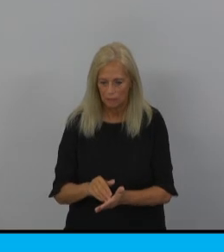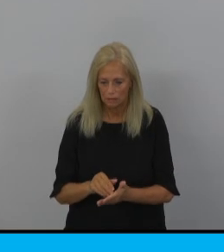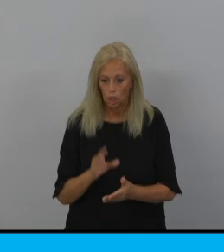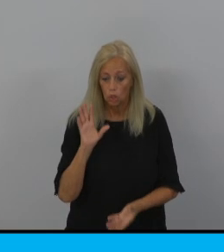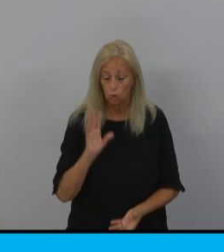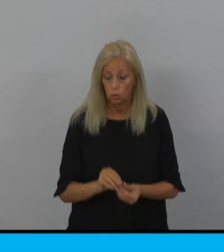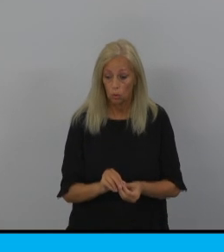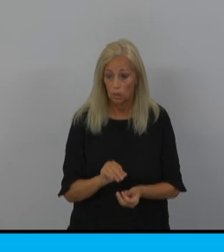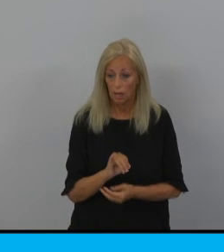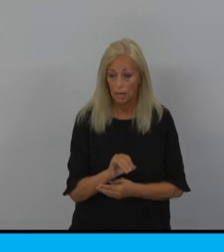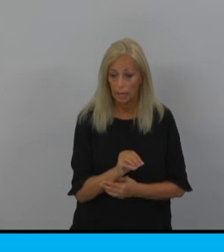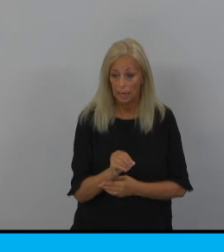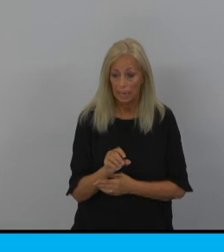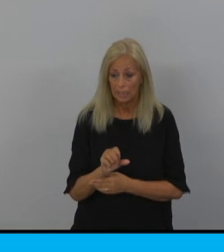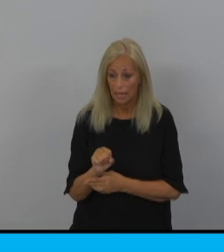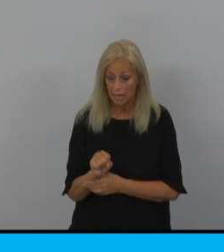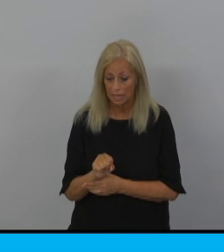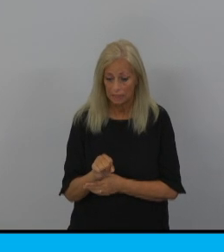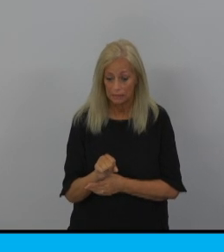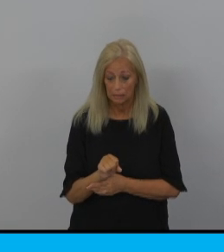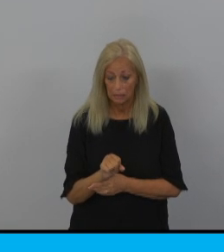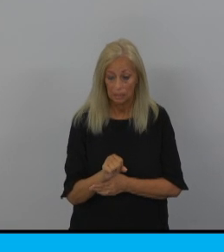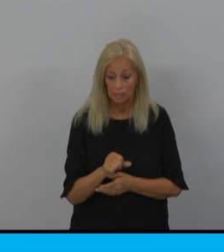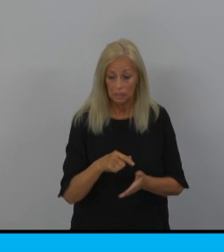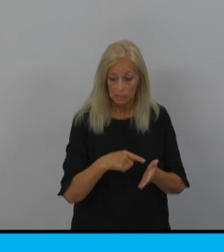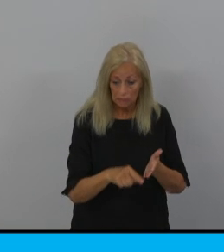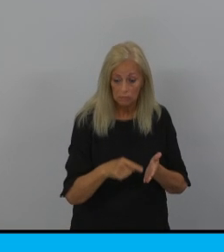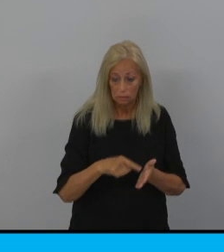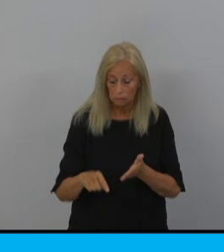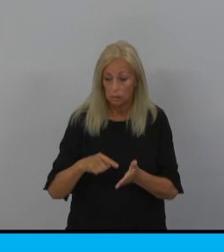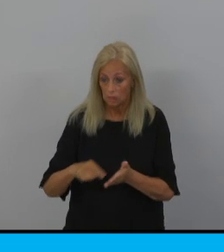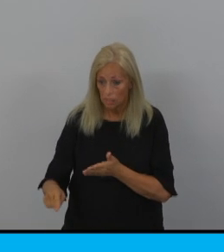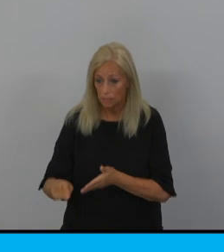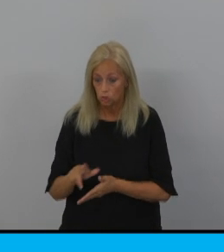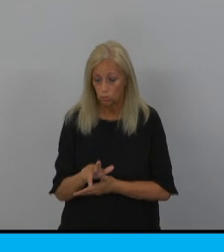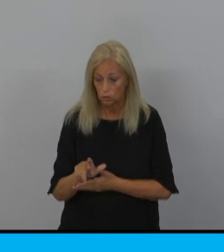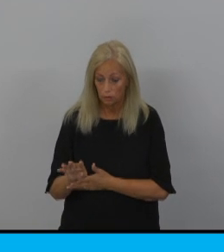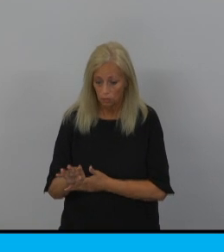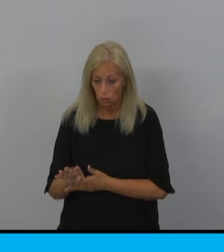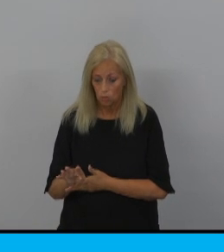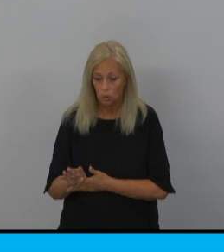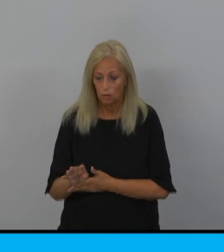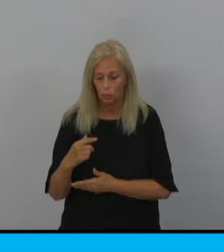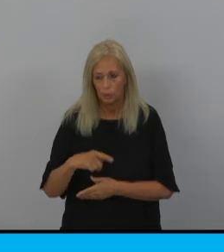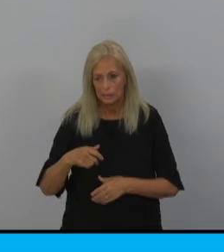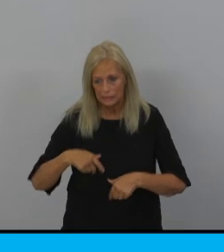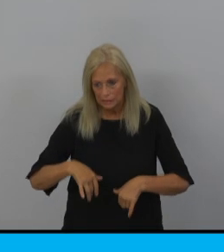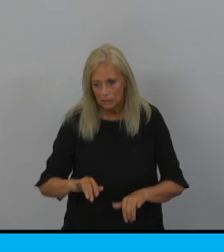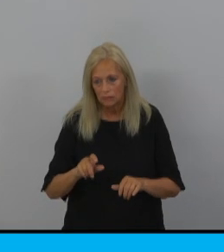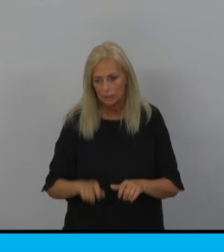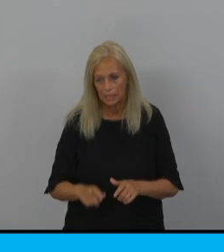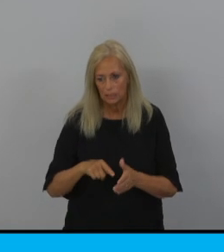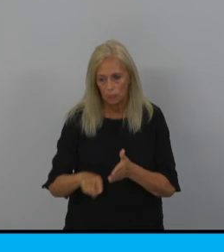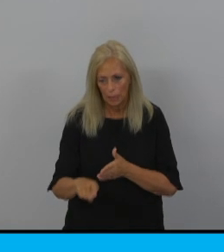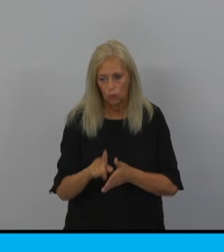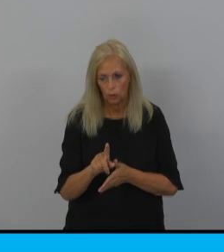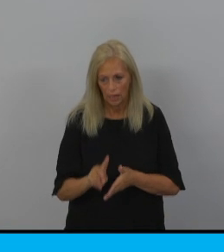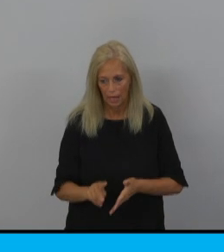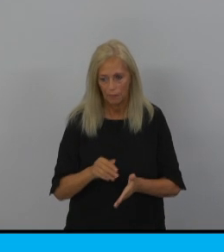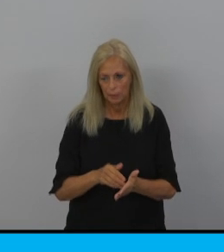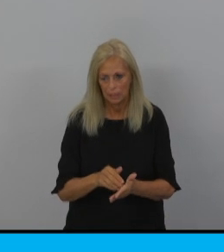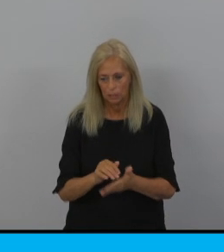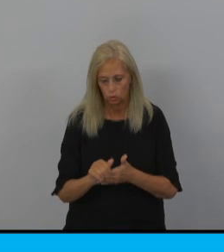you can see we're actually shelling out more than we're getting. Even with that, we still have to pay this $500,000 back.